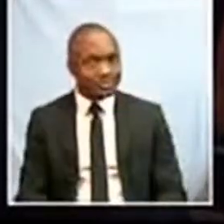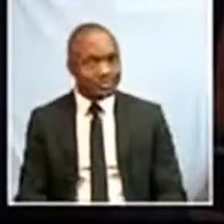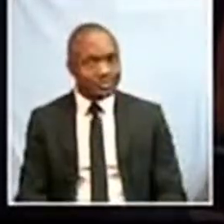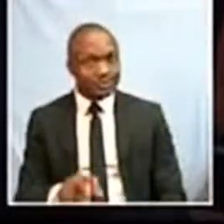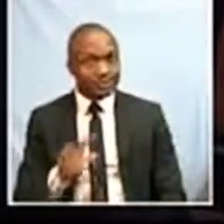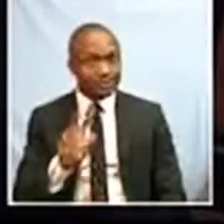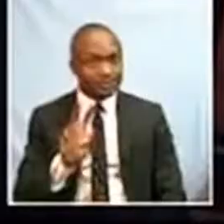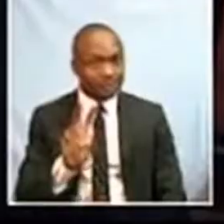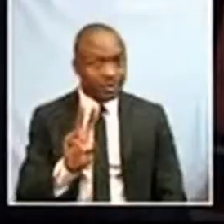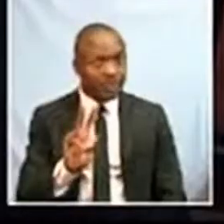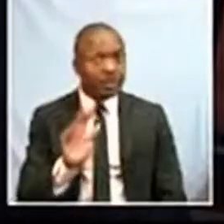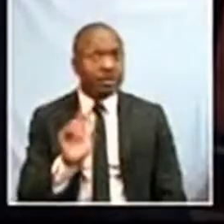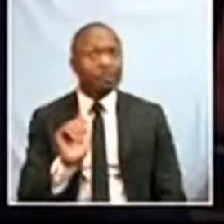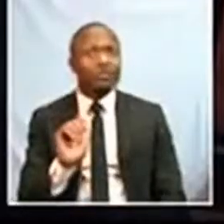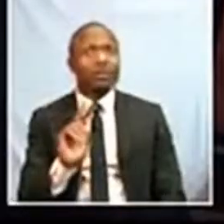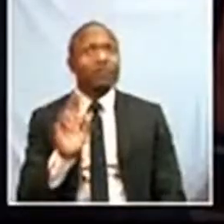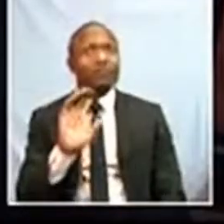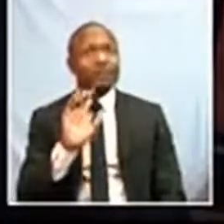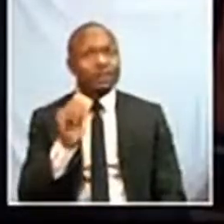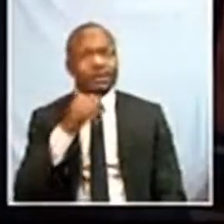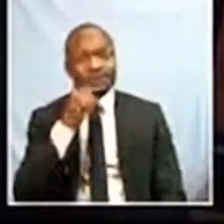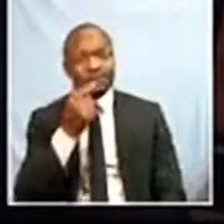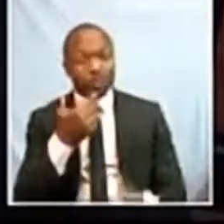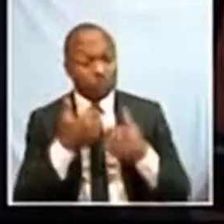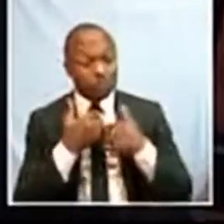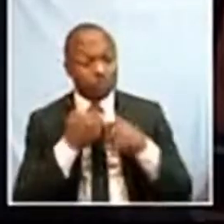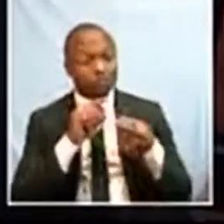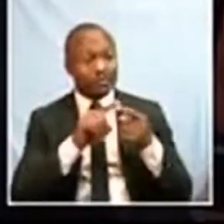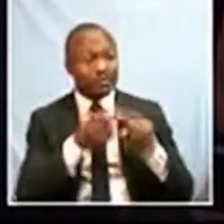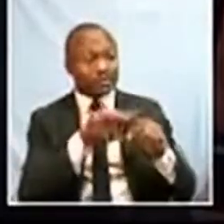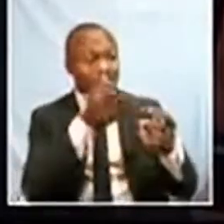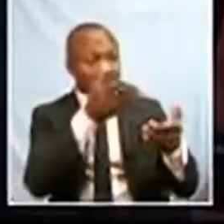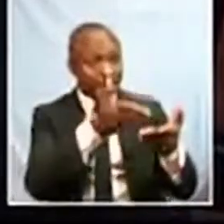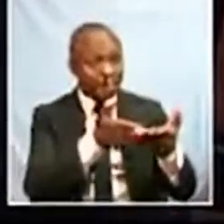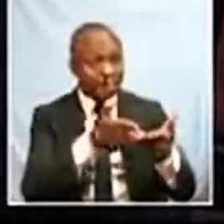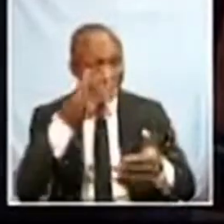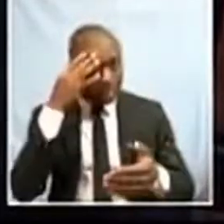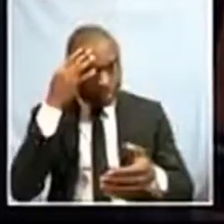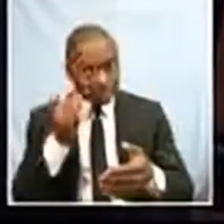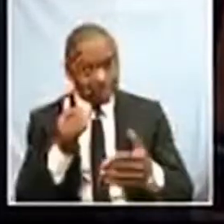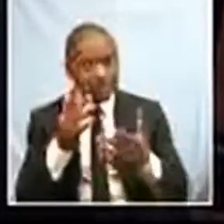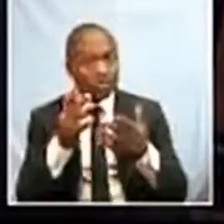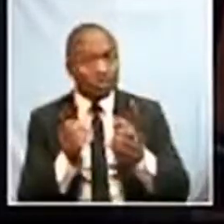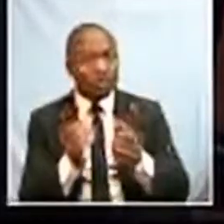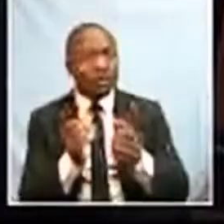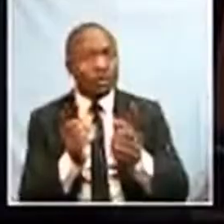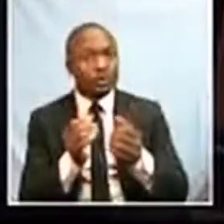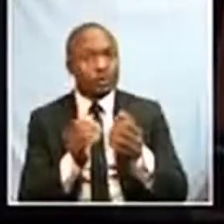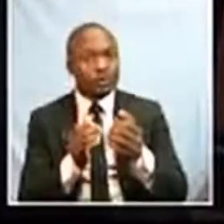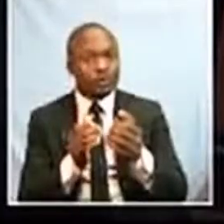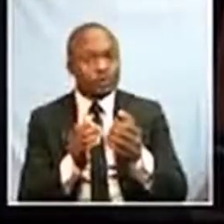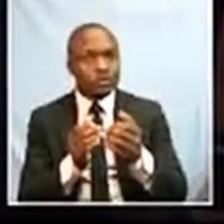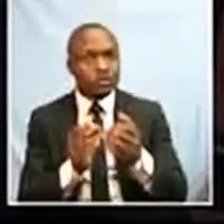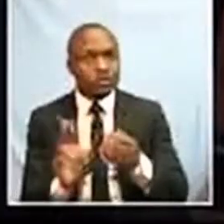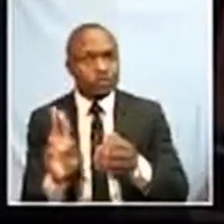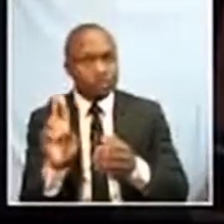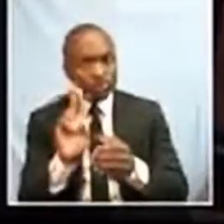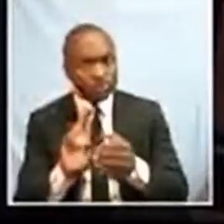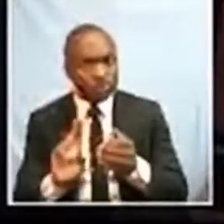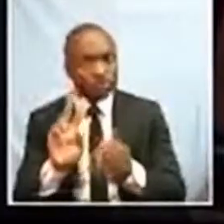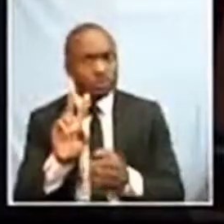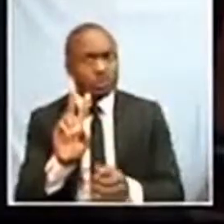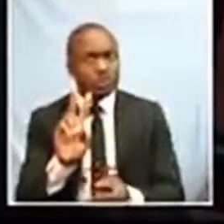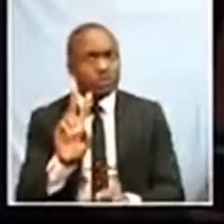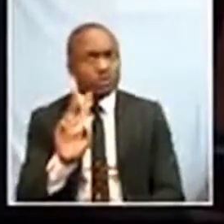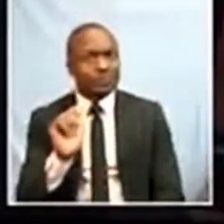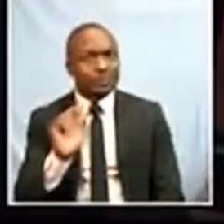Vavika said, now, okay, we have our colleague here. So why would you still want to go through Vavika? Why not you go